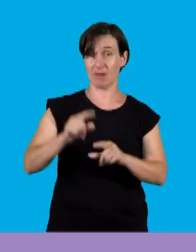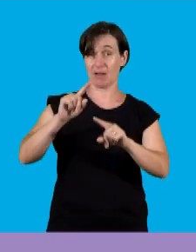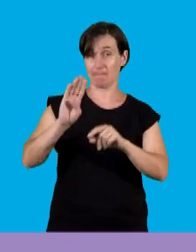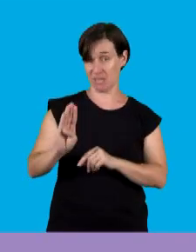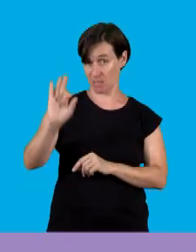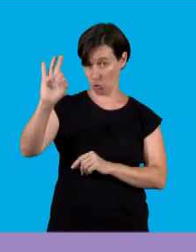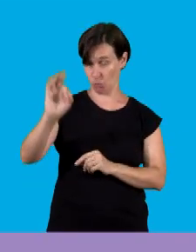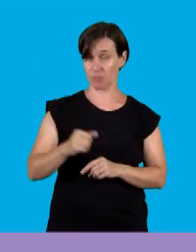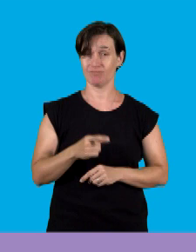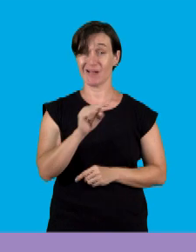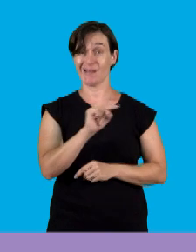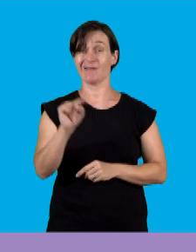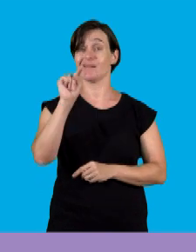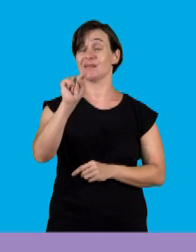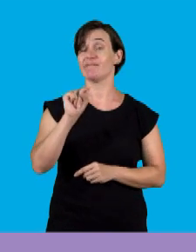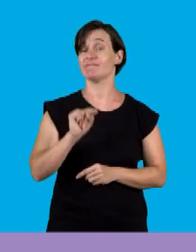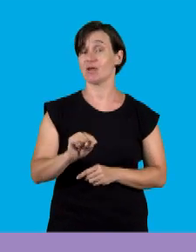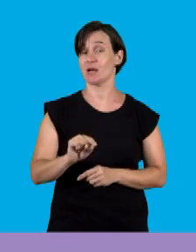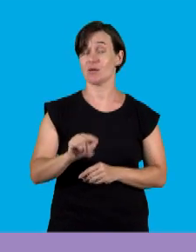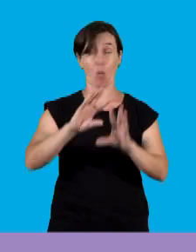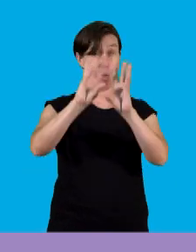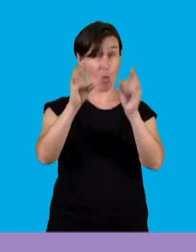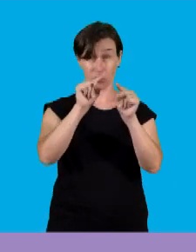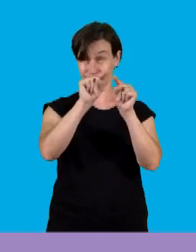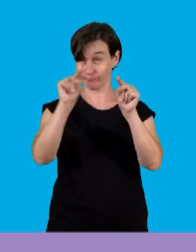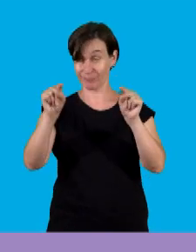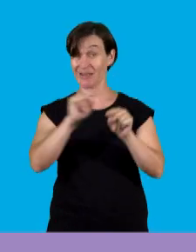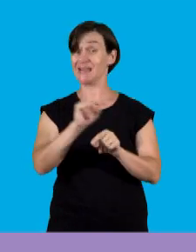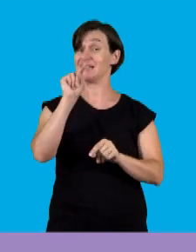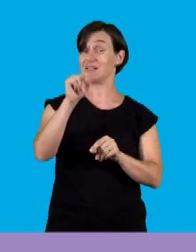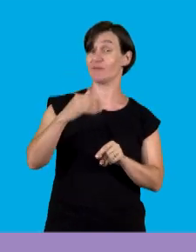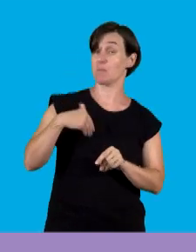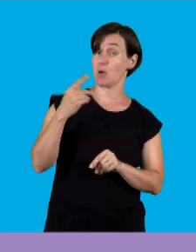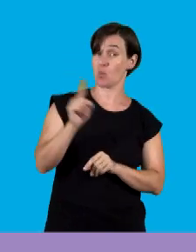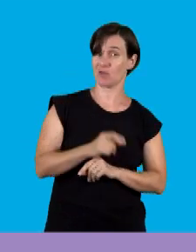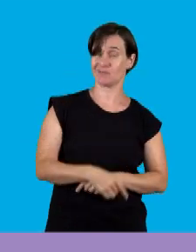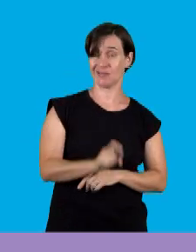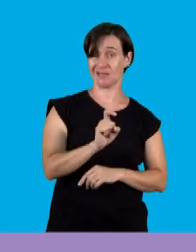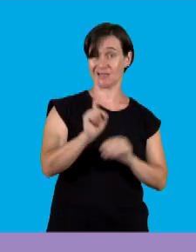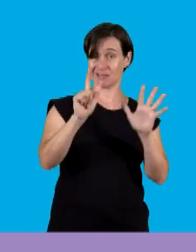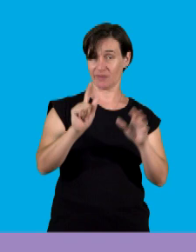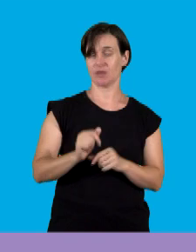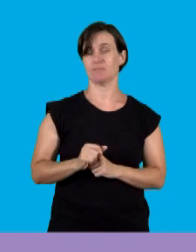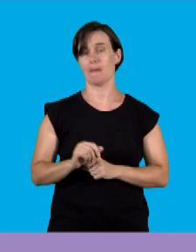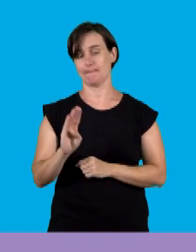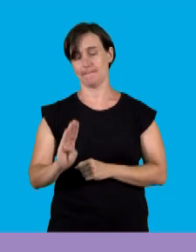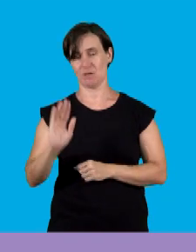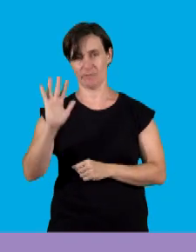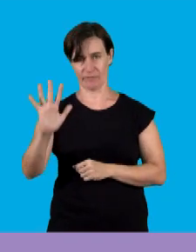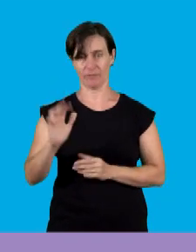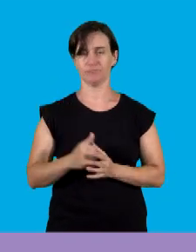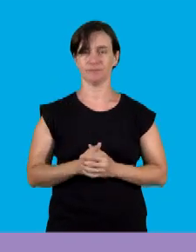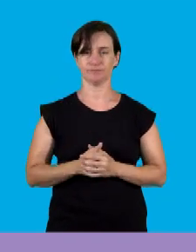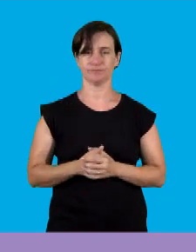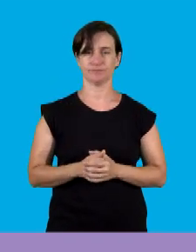squared, b cubed, and this is all divided by x exponent 7,